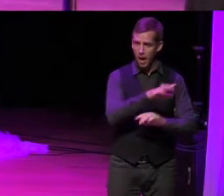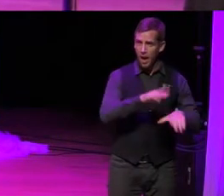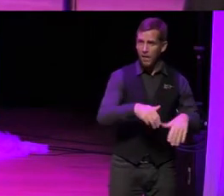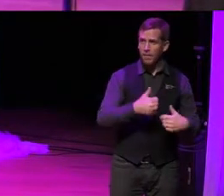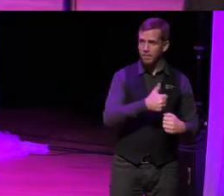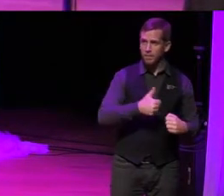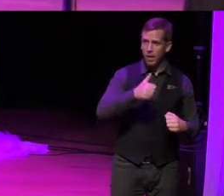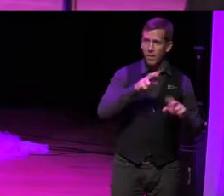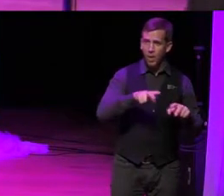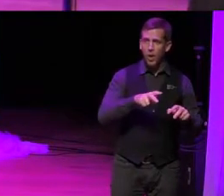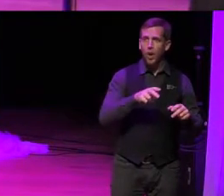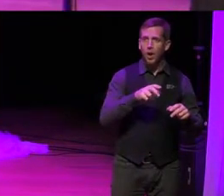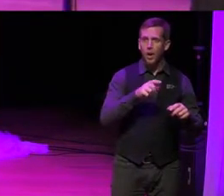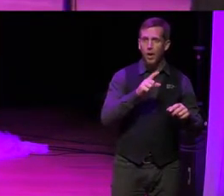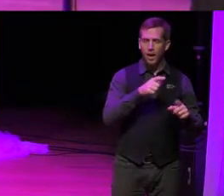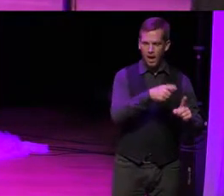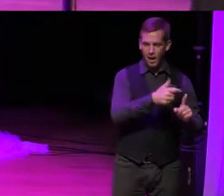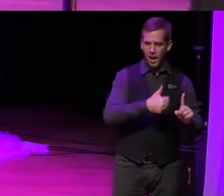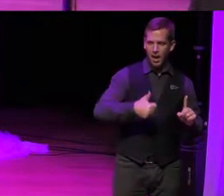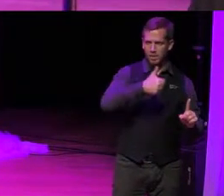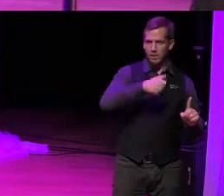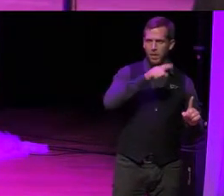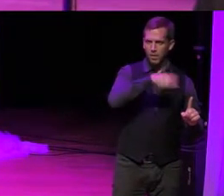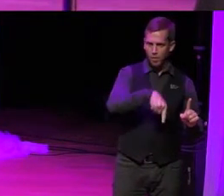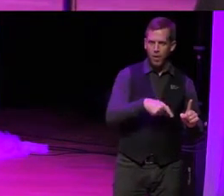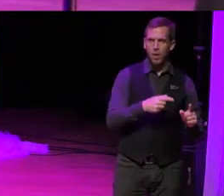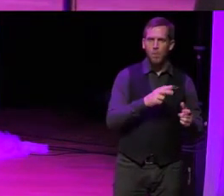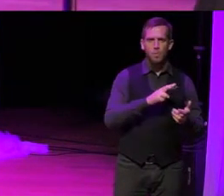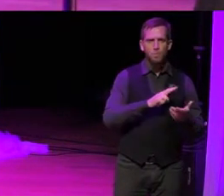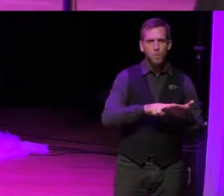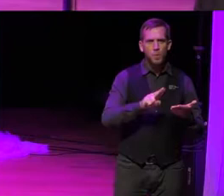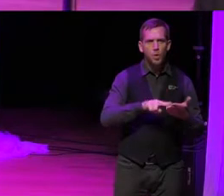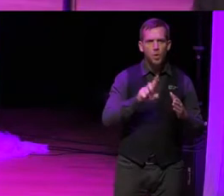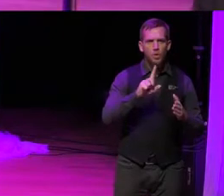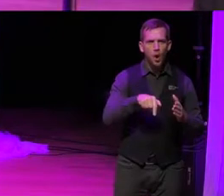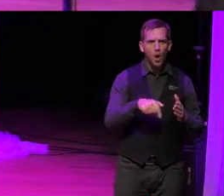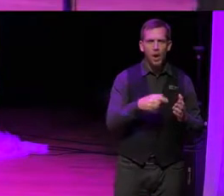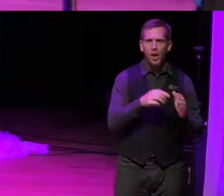Union Agency for Fundamental Rights, and Morten has recently